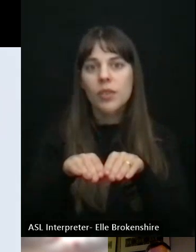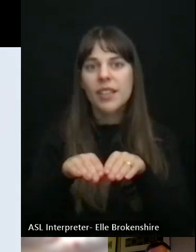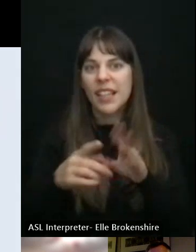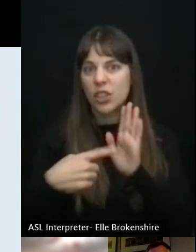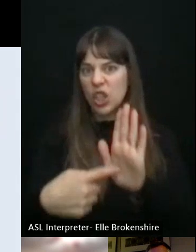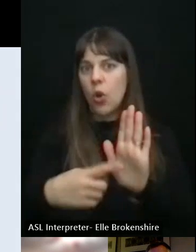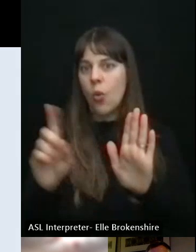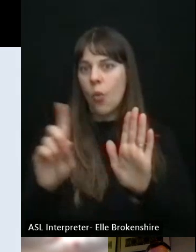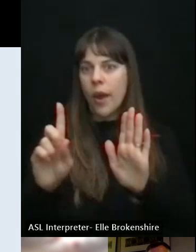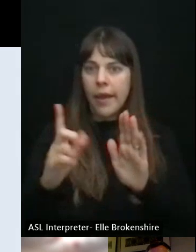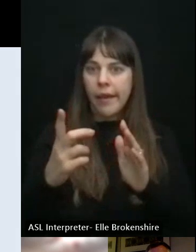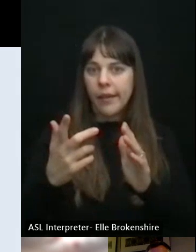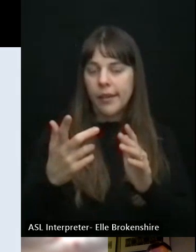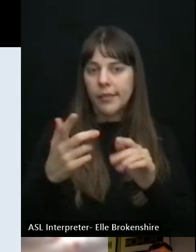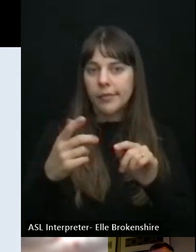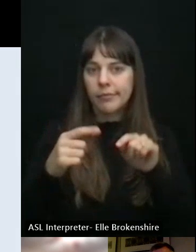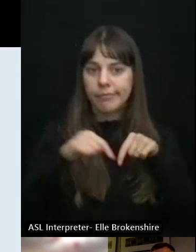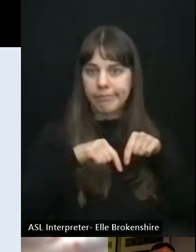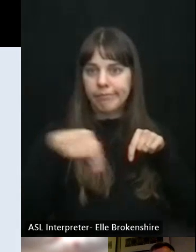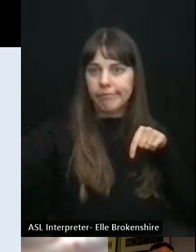through.